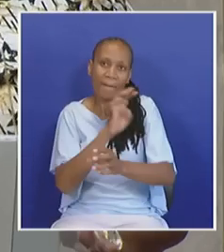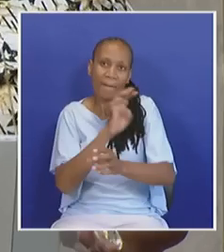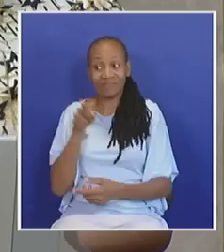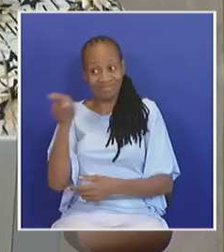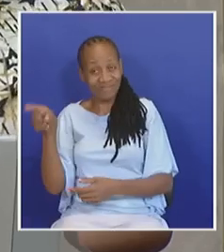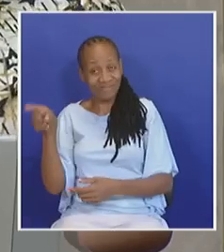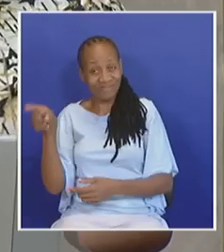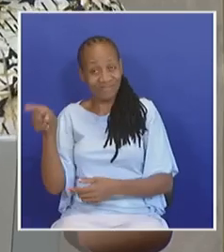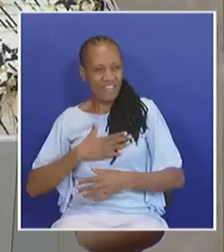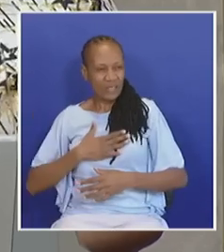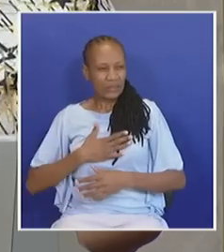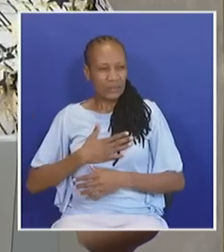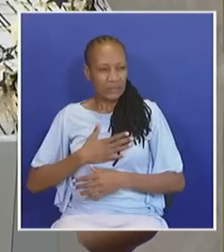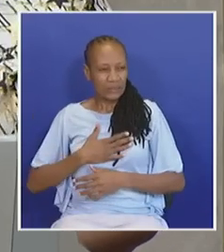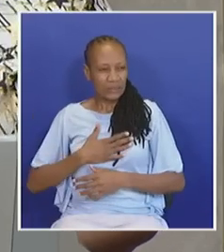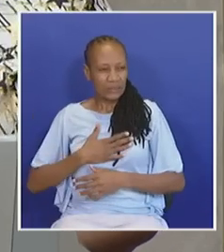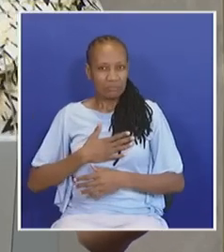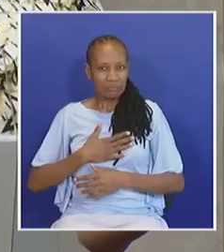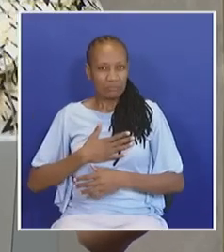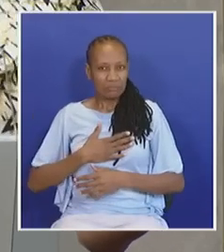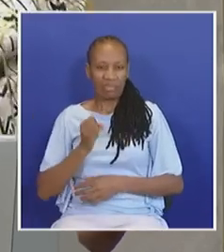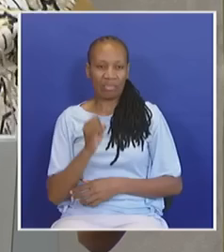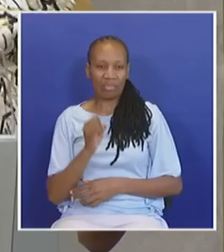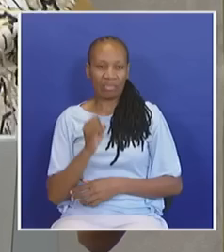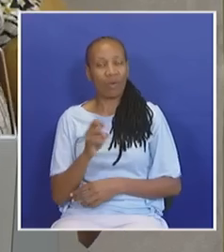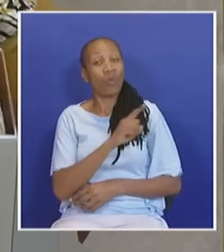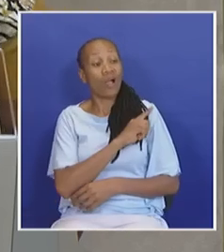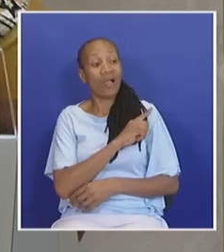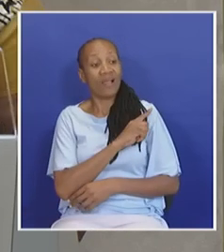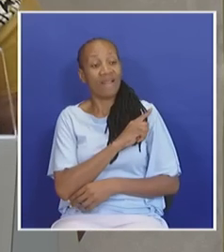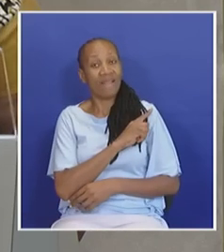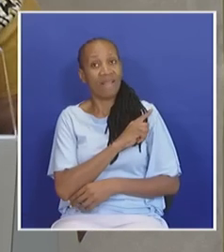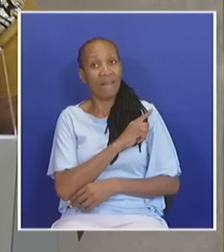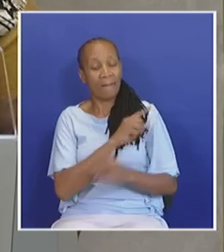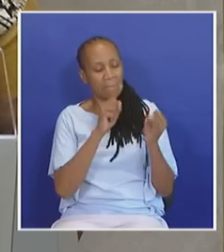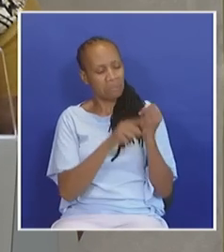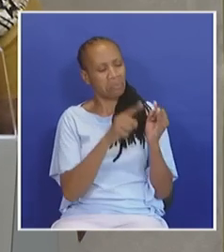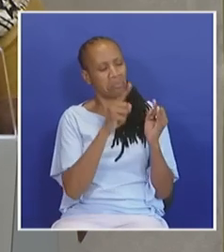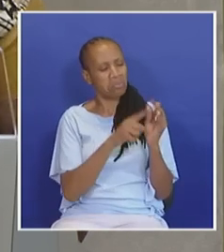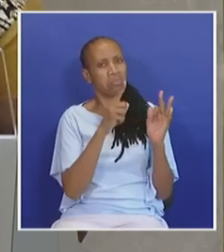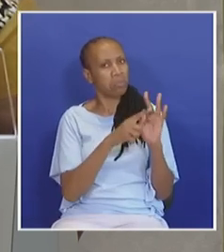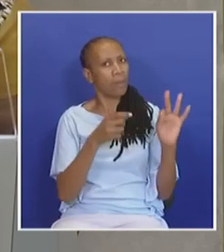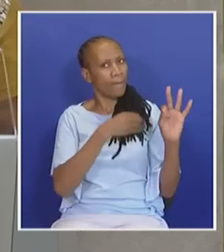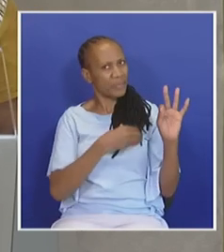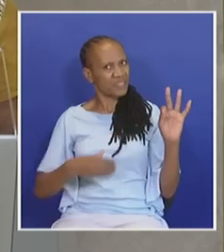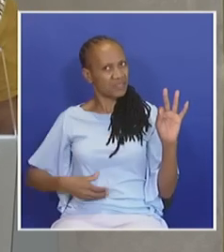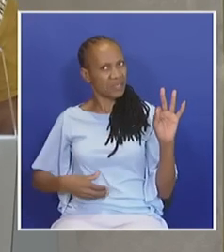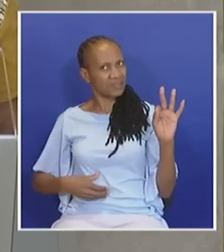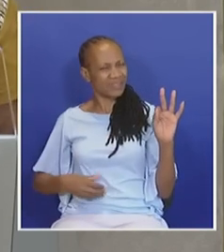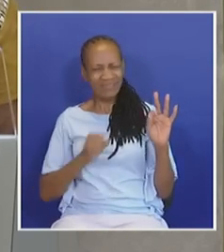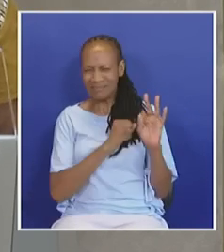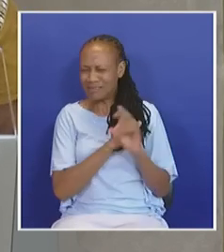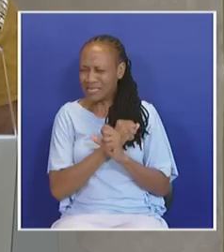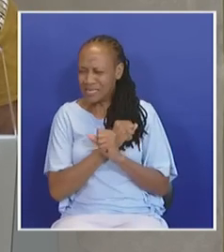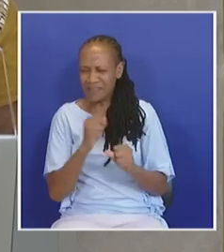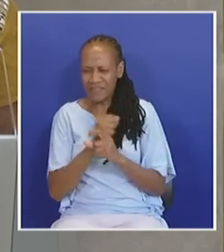note that these presidents are not doing what they want them to do, because they want to cling to